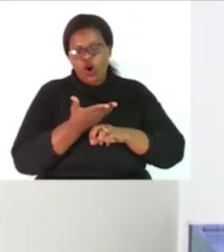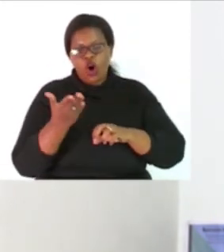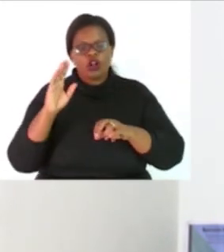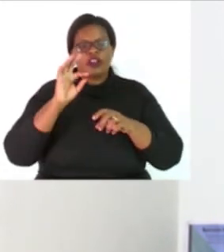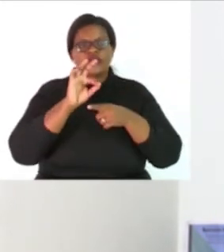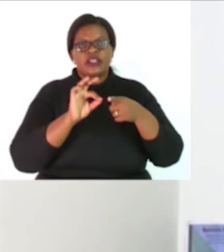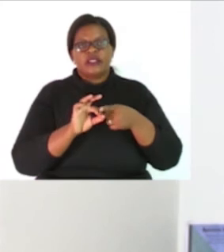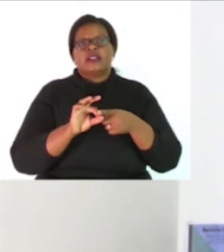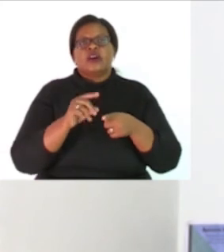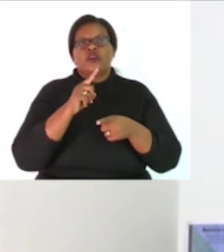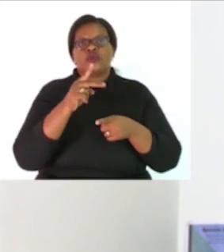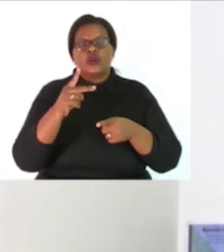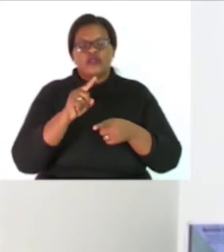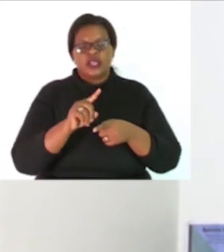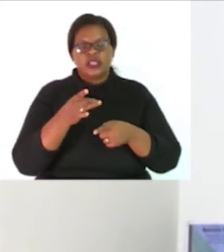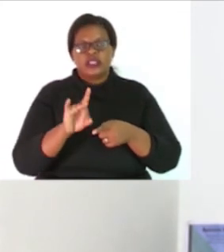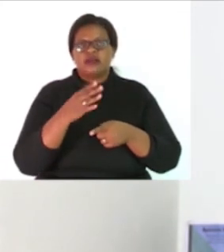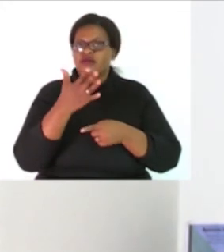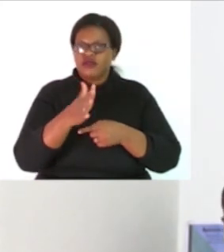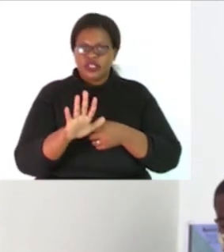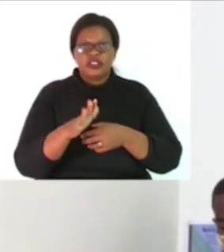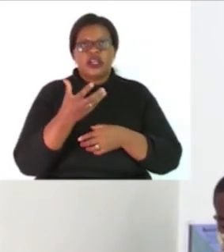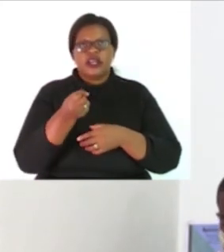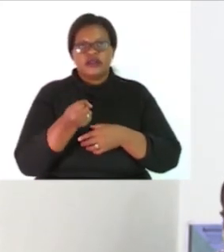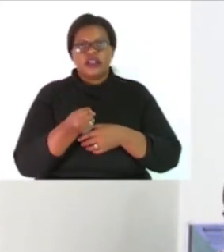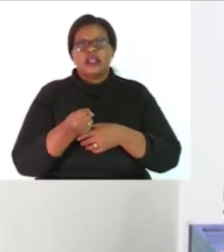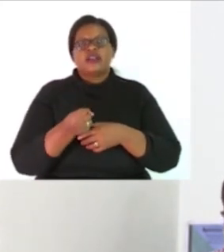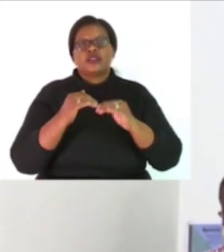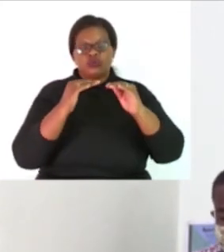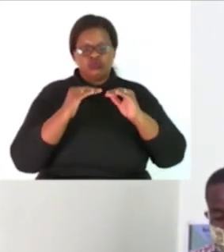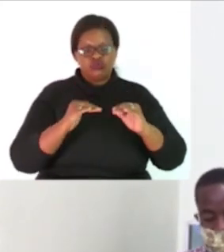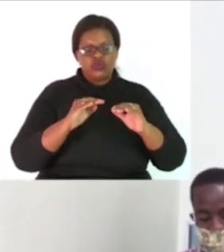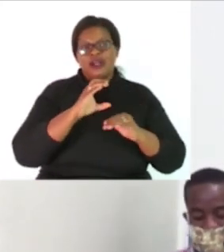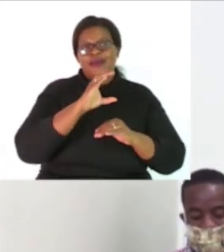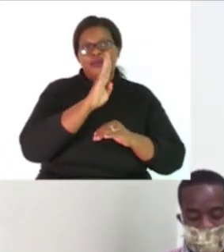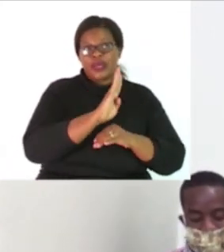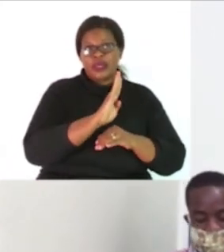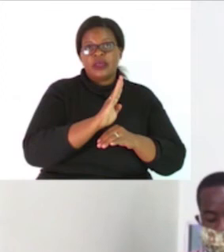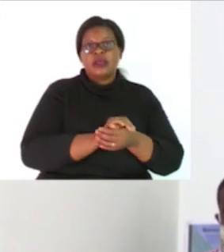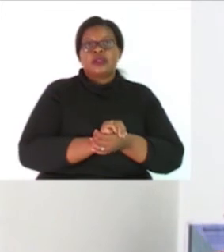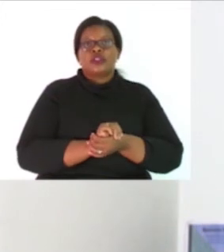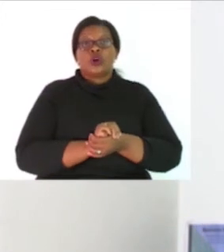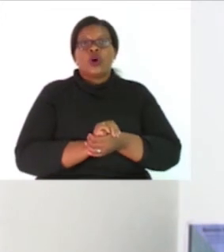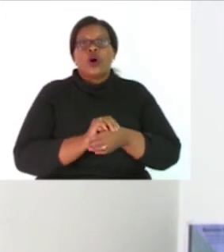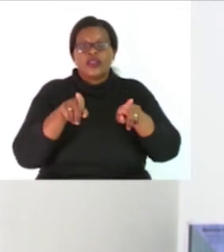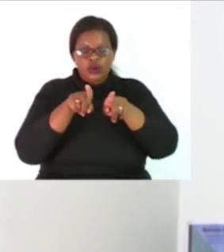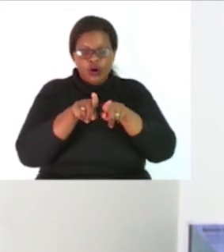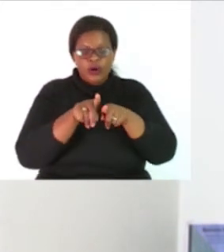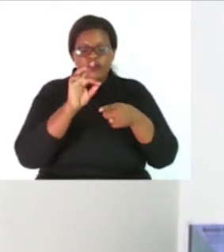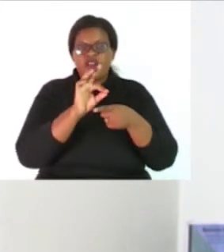and 18. Okay, now, what is our next mission? Is to discover all the common factors